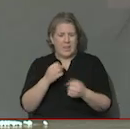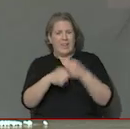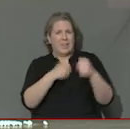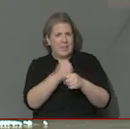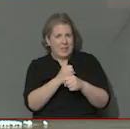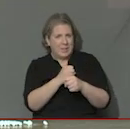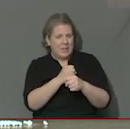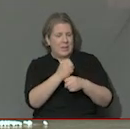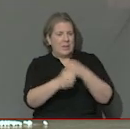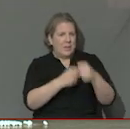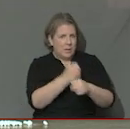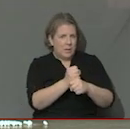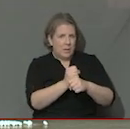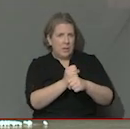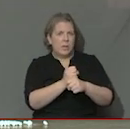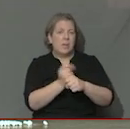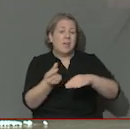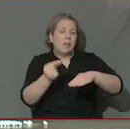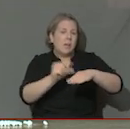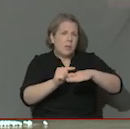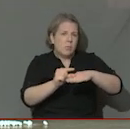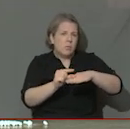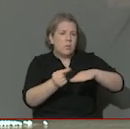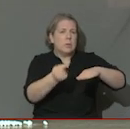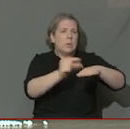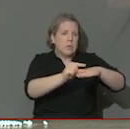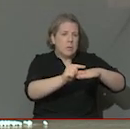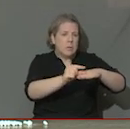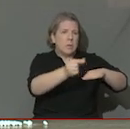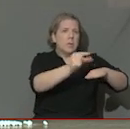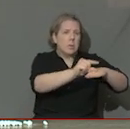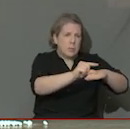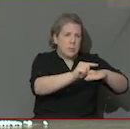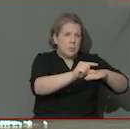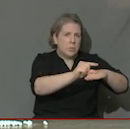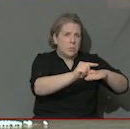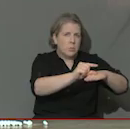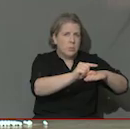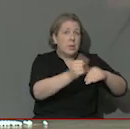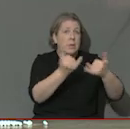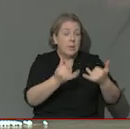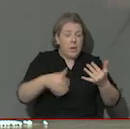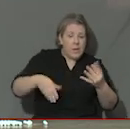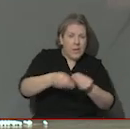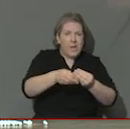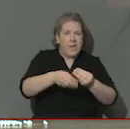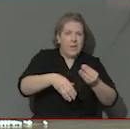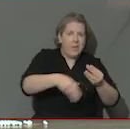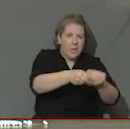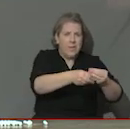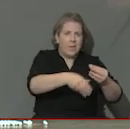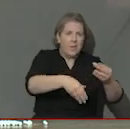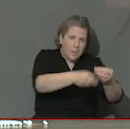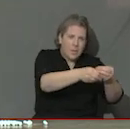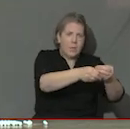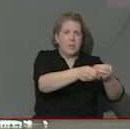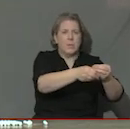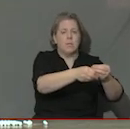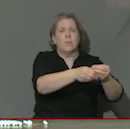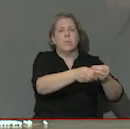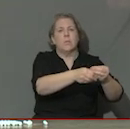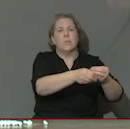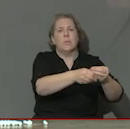on, that part that you pay at the beginning, nearly 10,000 of your 10,000 is